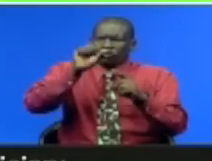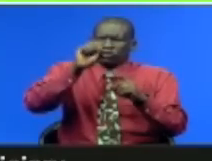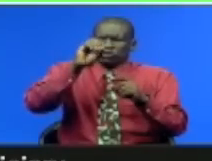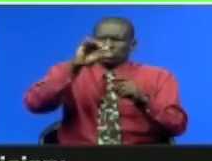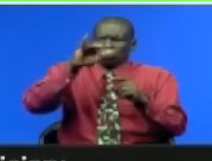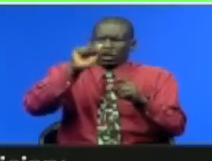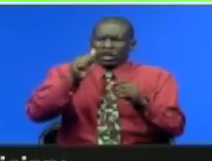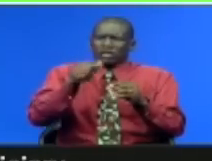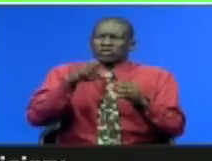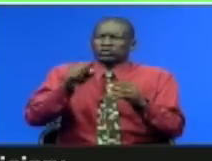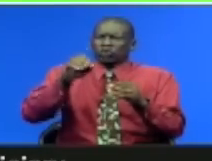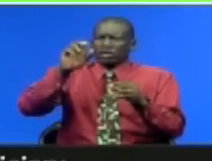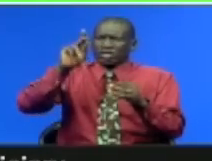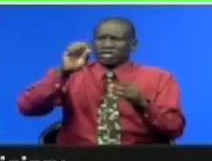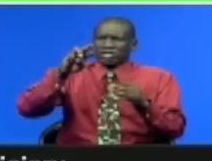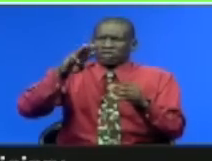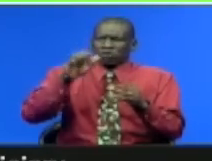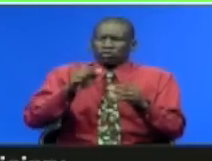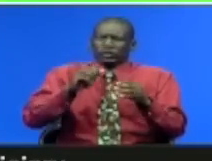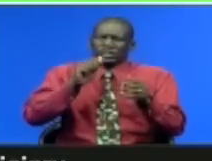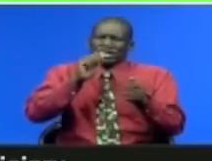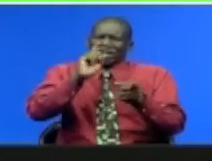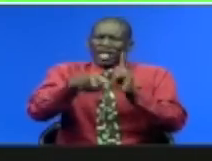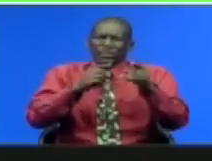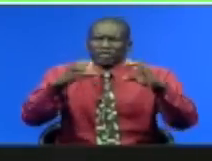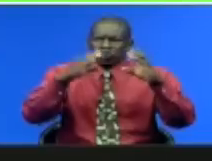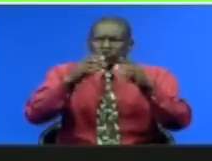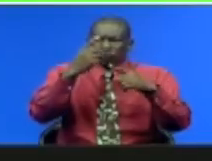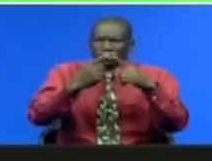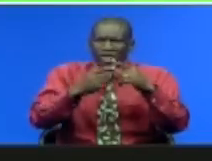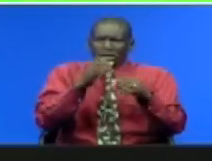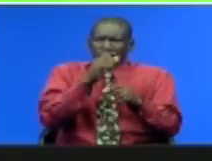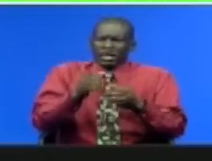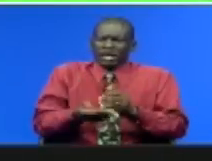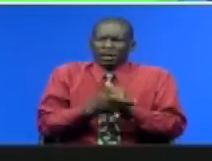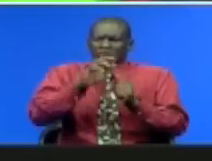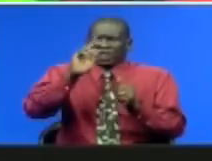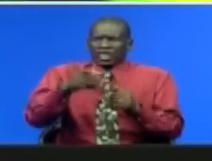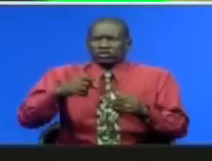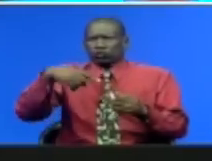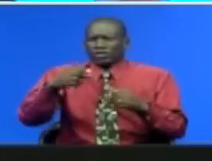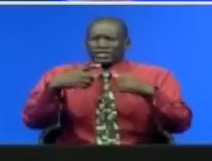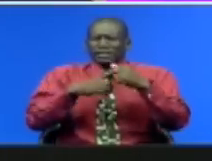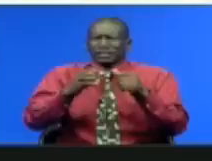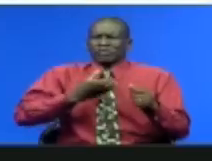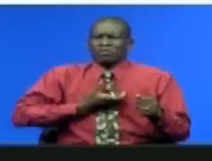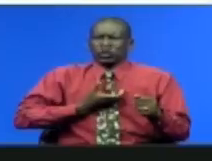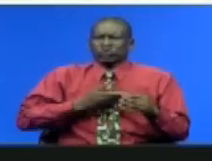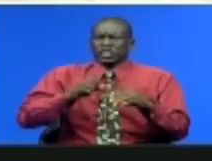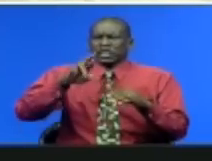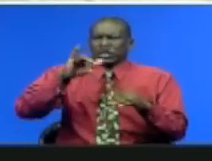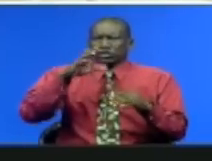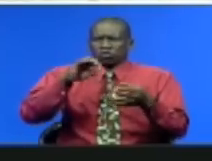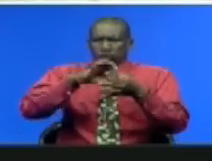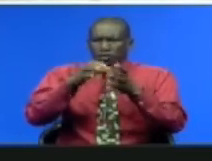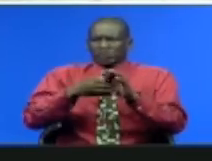named the Athletics Kenya Coach of the Year, guided the team Kenya to collecting a total of 13 medals, 6 gold, 6 silver and 1 bronze at the Rio Olympics. The Kenya